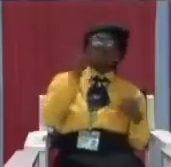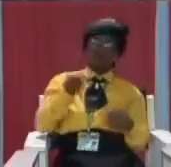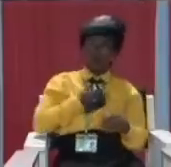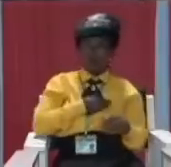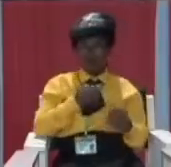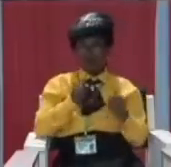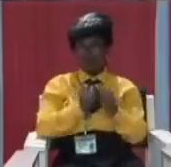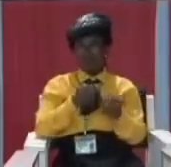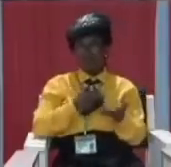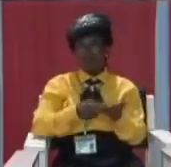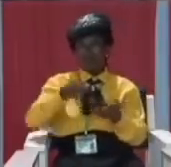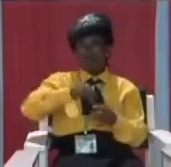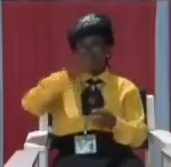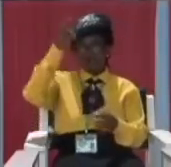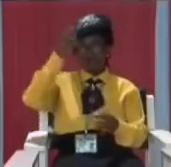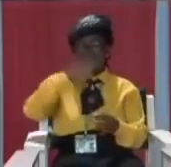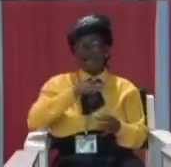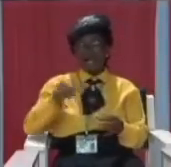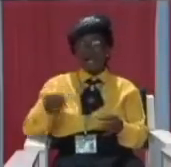fire.